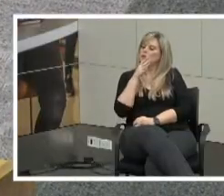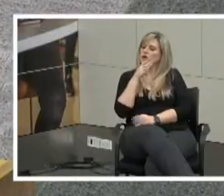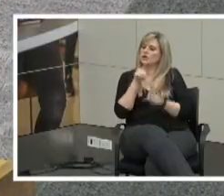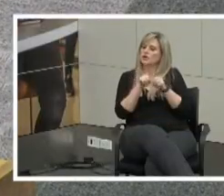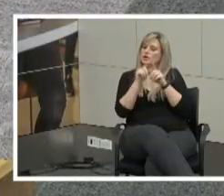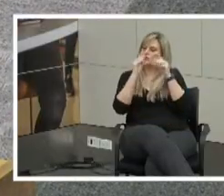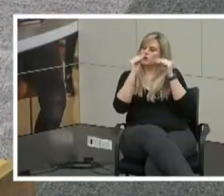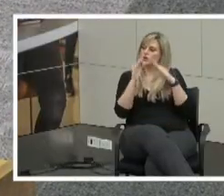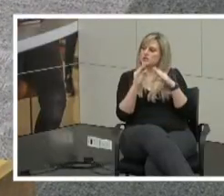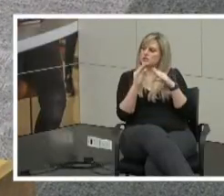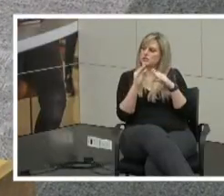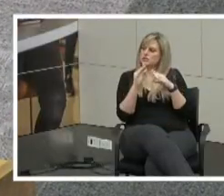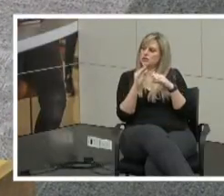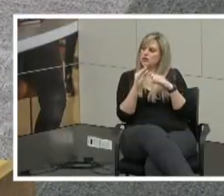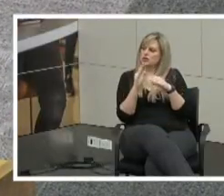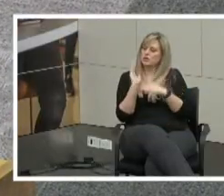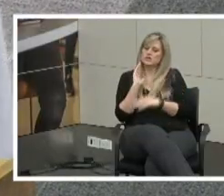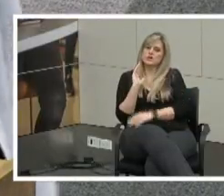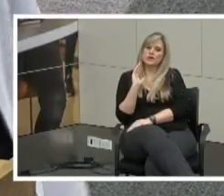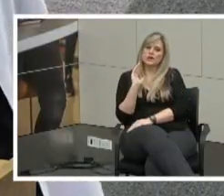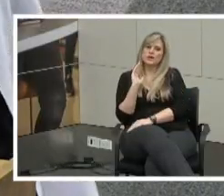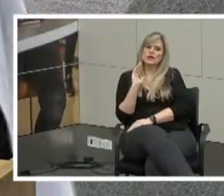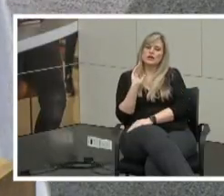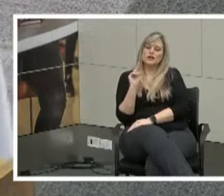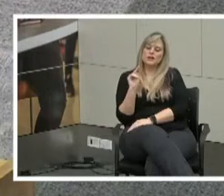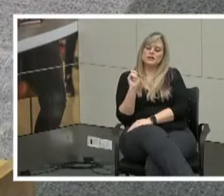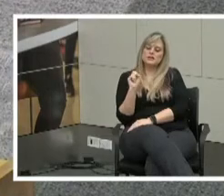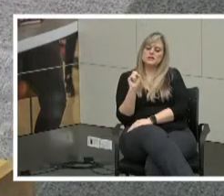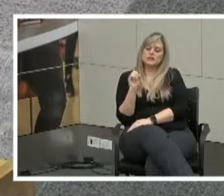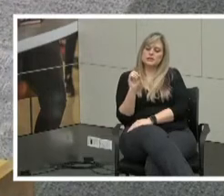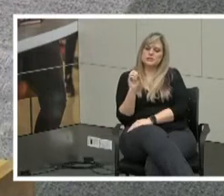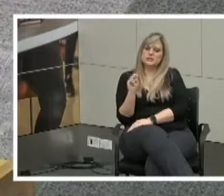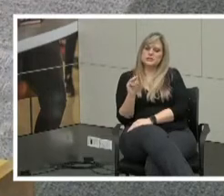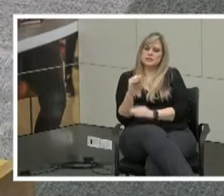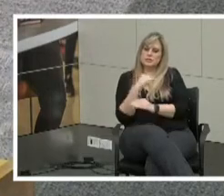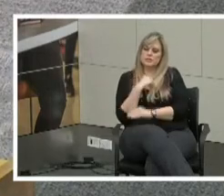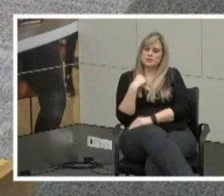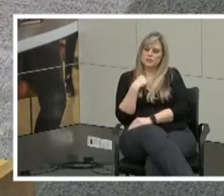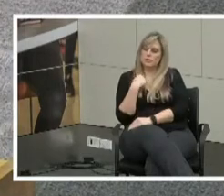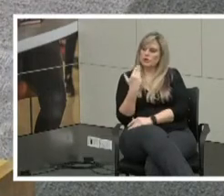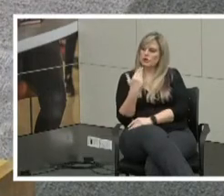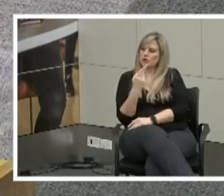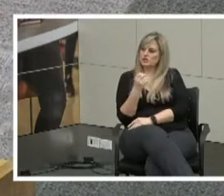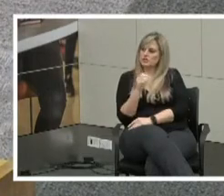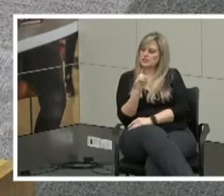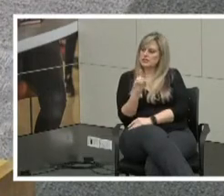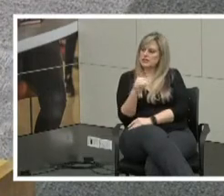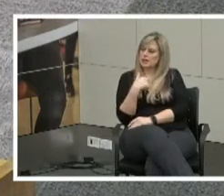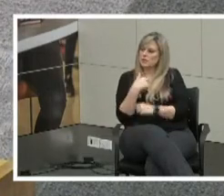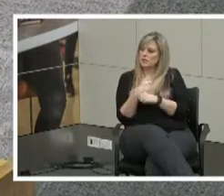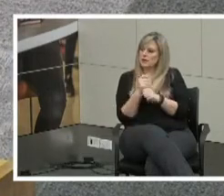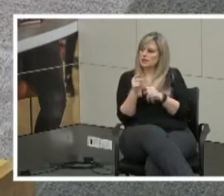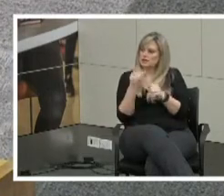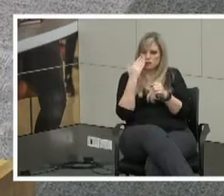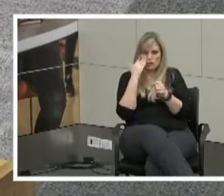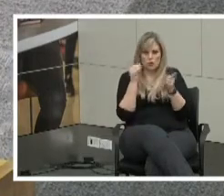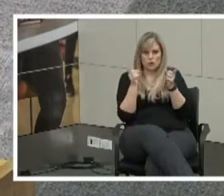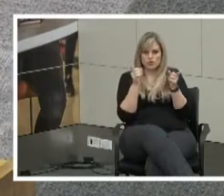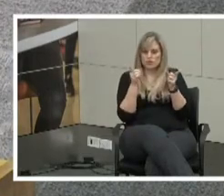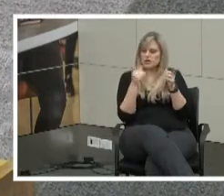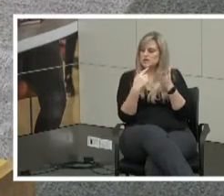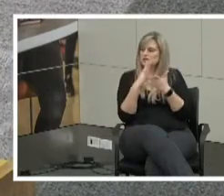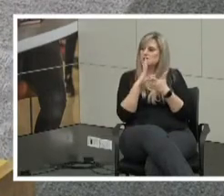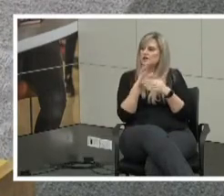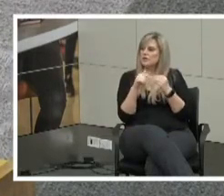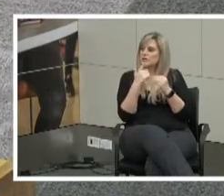teacher and an was an sdmc member and a Community member at HISD I made this so that you know uh which entity is talking because I